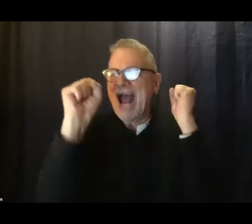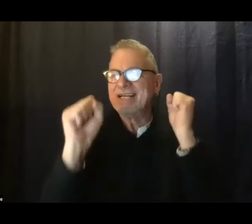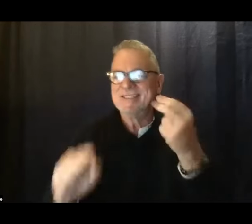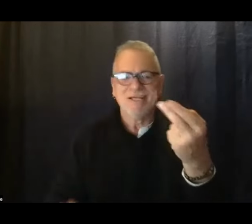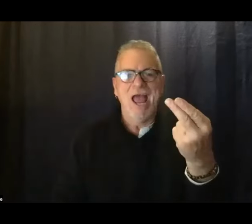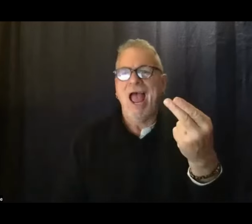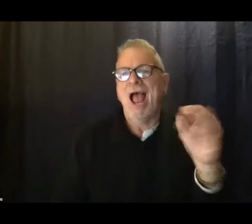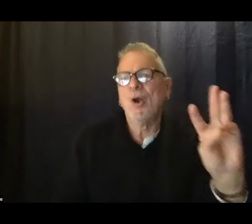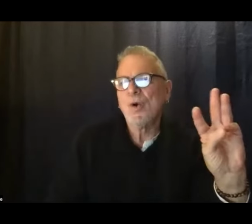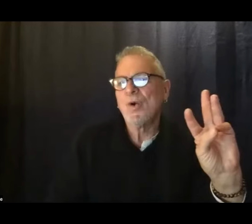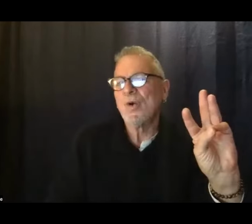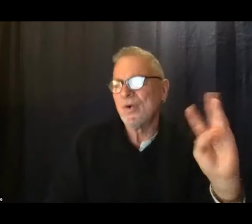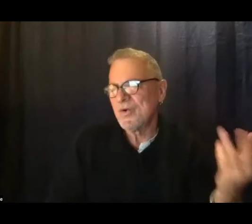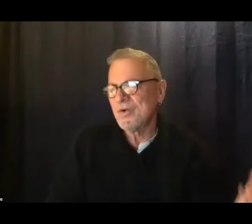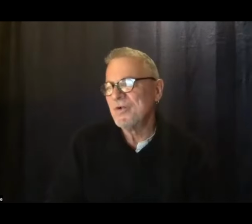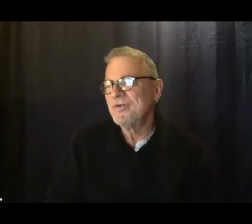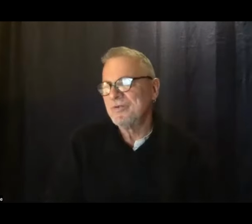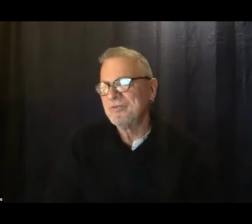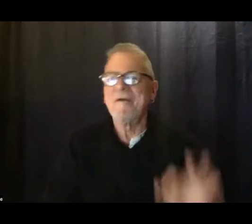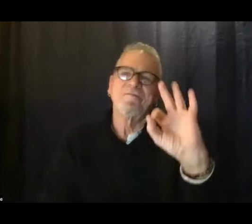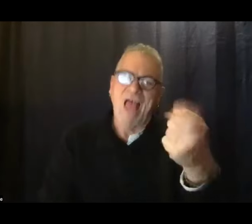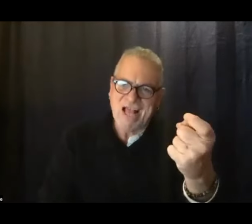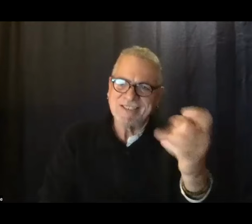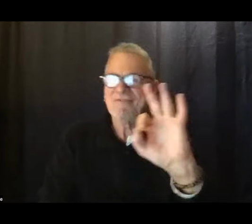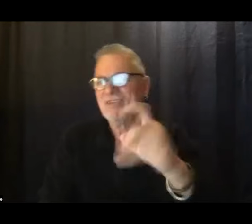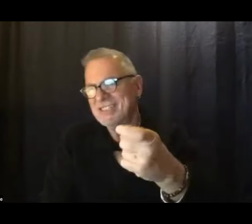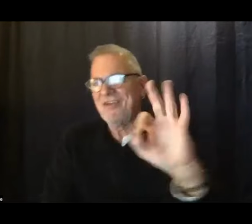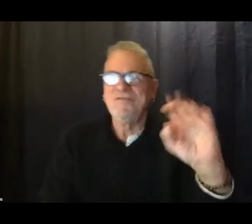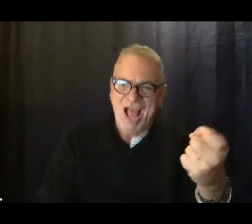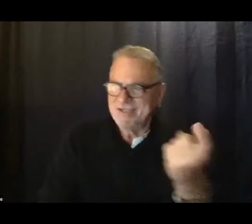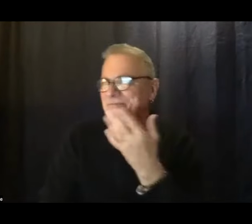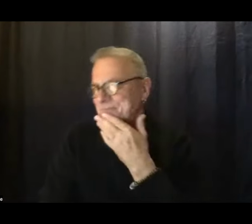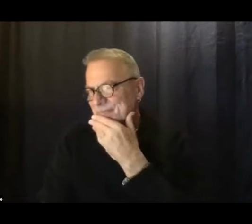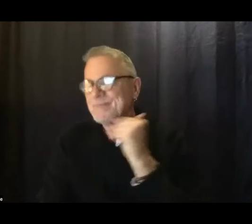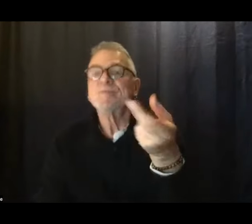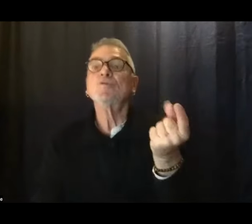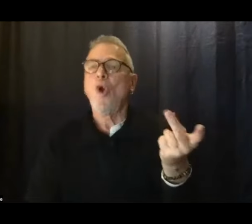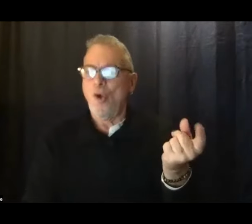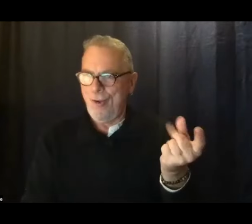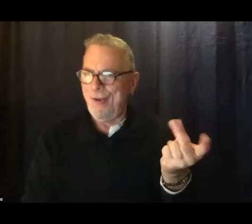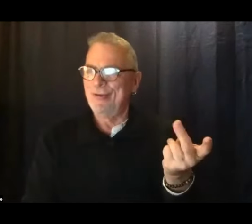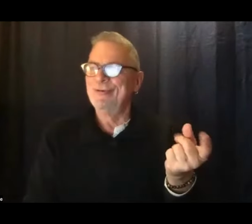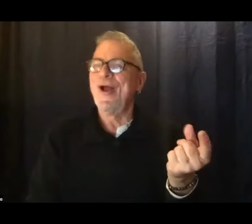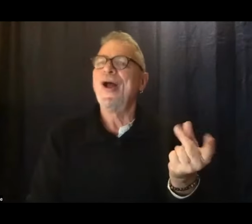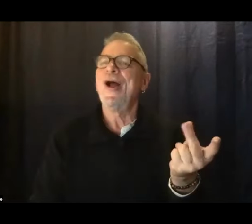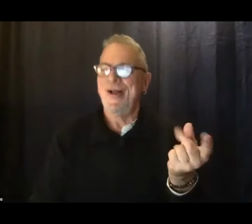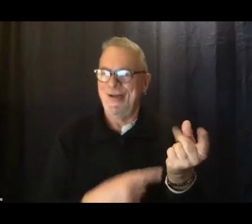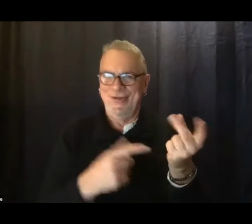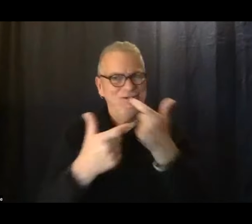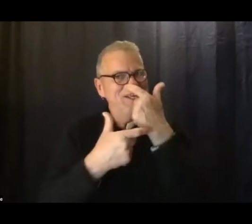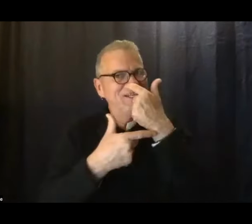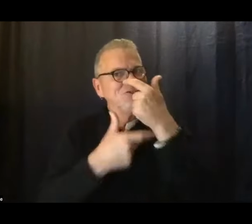with a rotation, no. The O is there, but it goes by pretty quick. Fax, as I showed you before, fax versus